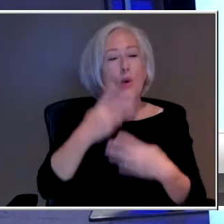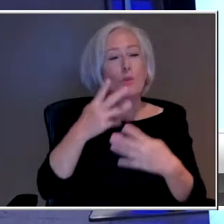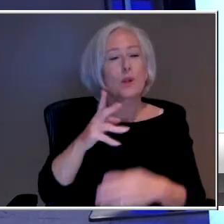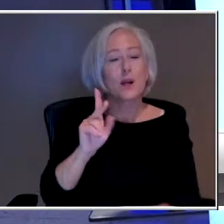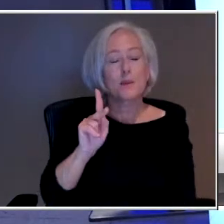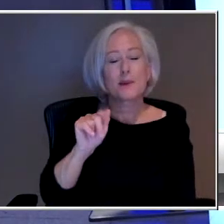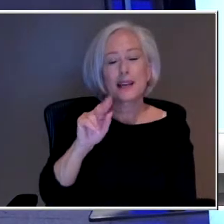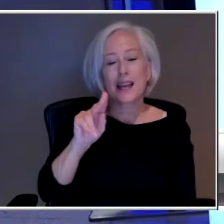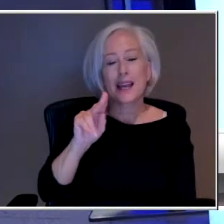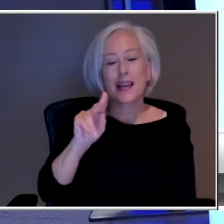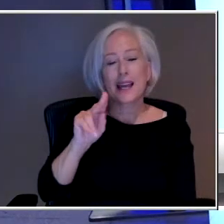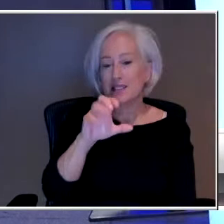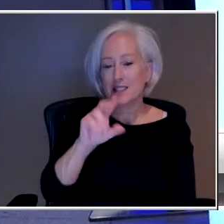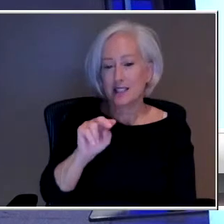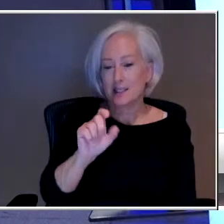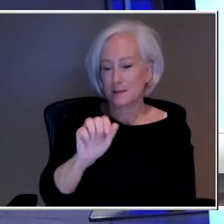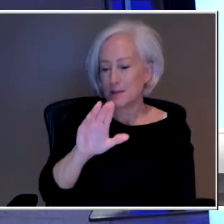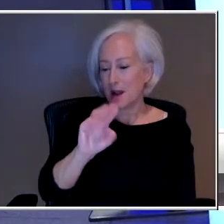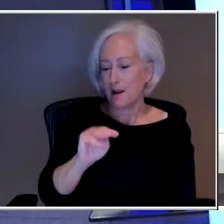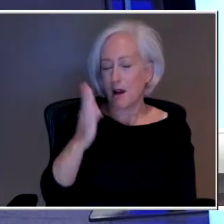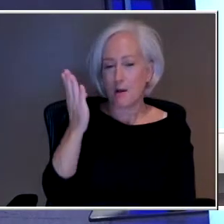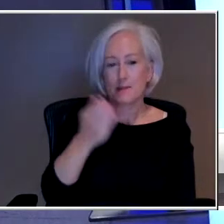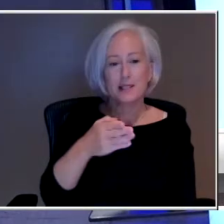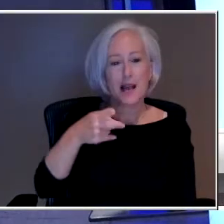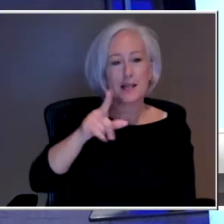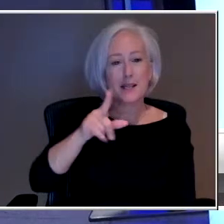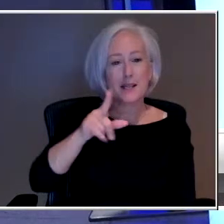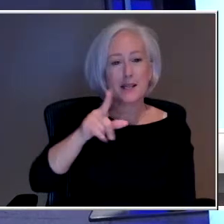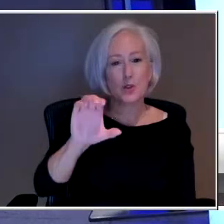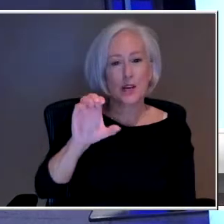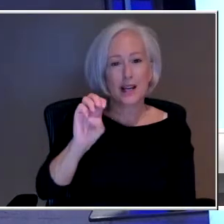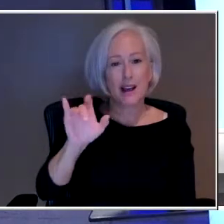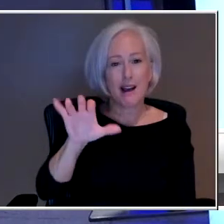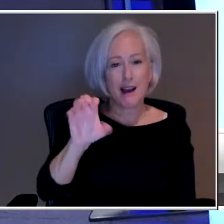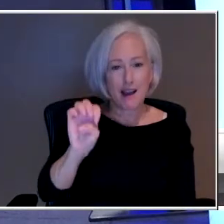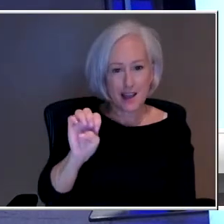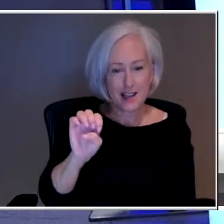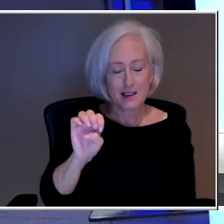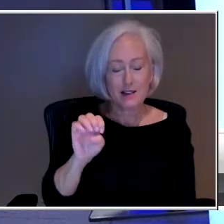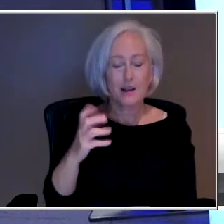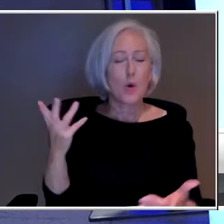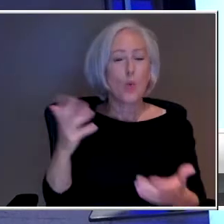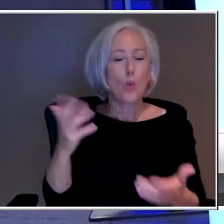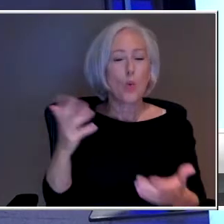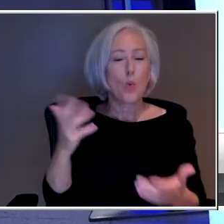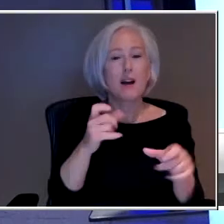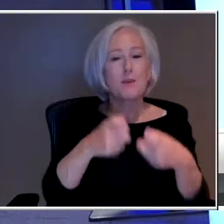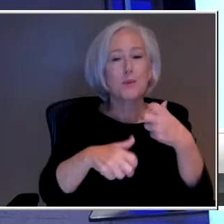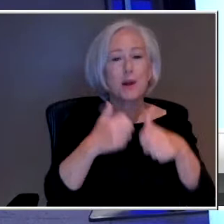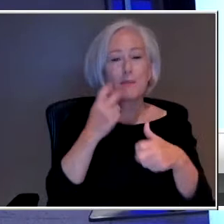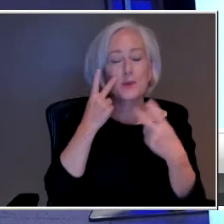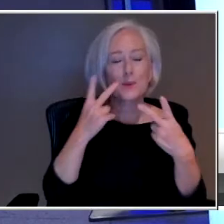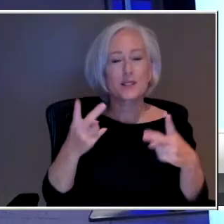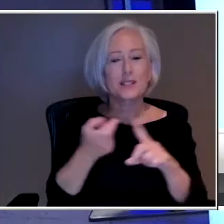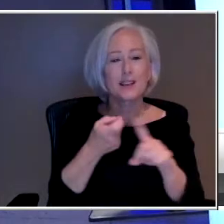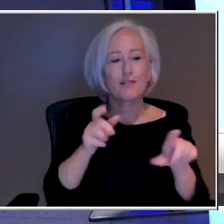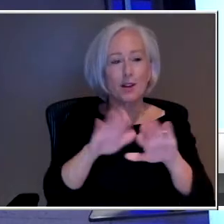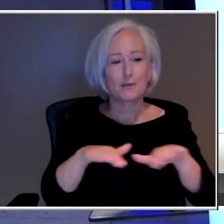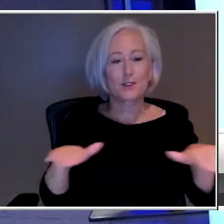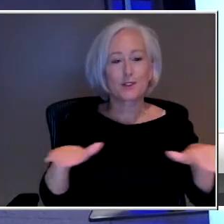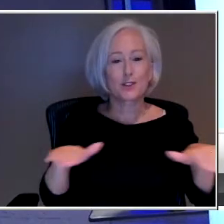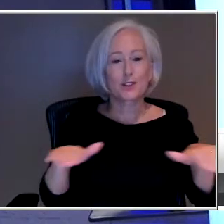kansashealthsystem.com/pediatric eye. So what are the most common problems that you see from pediatric patients? And I want to hear from both